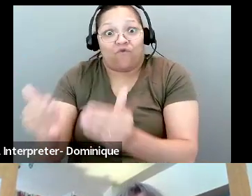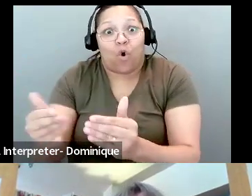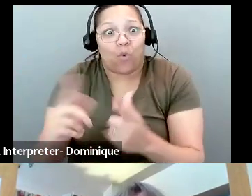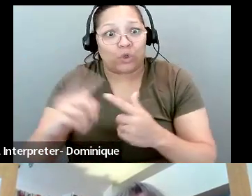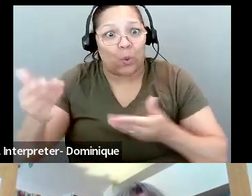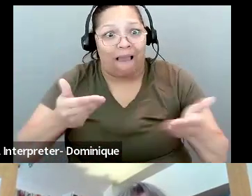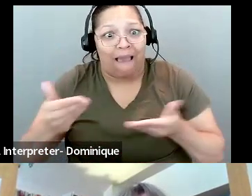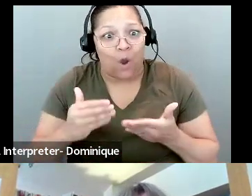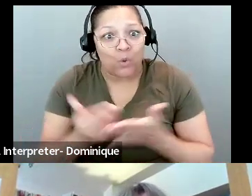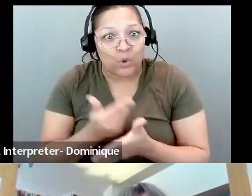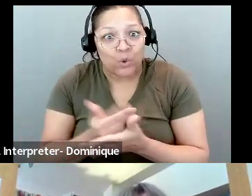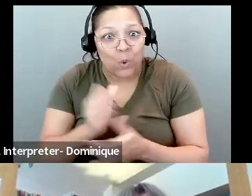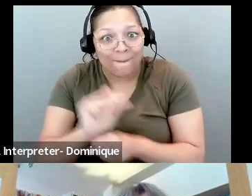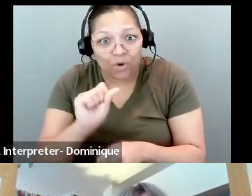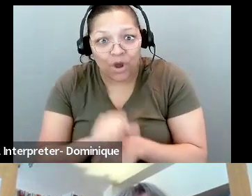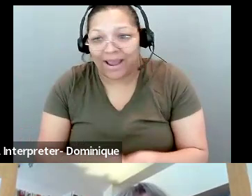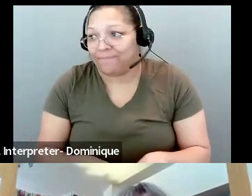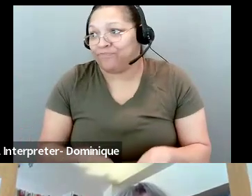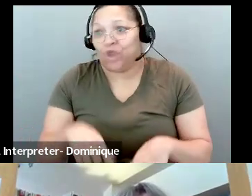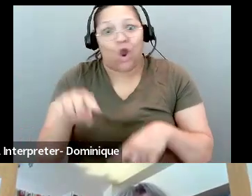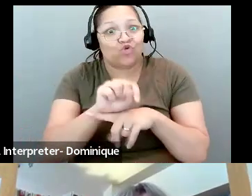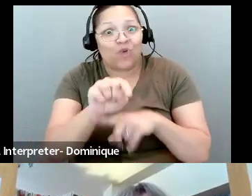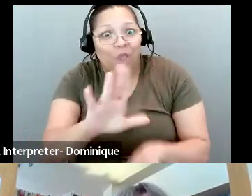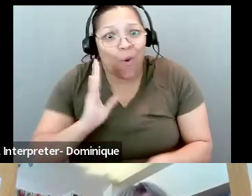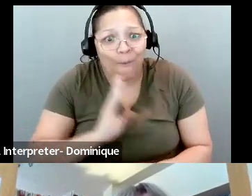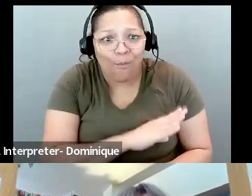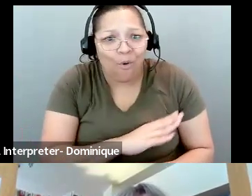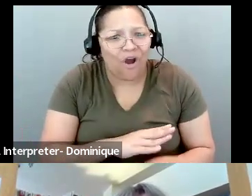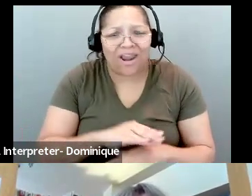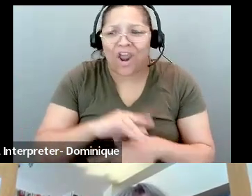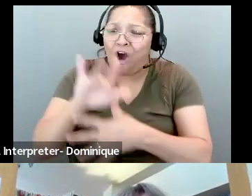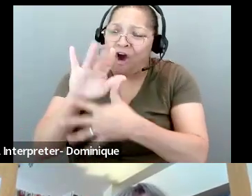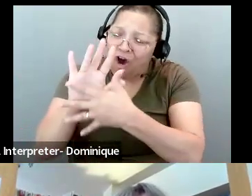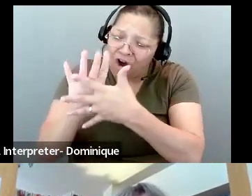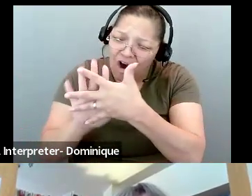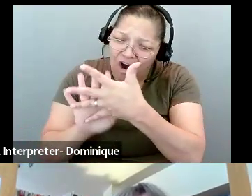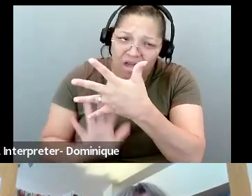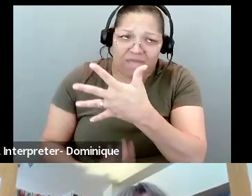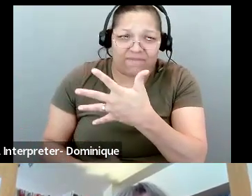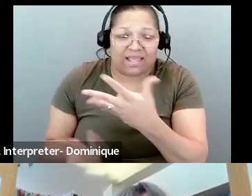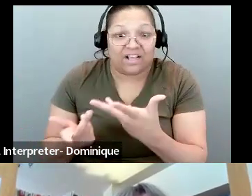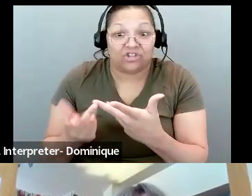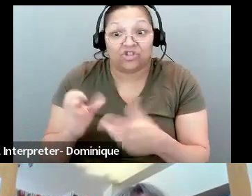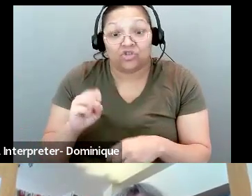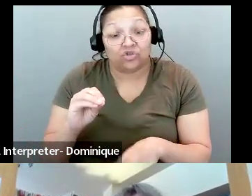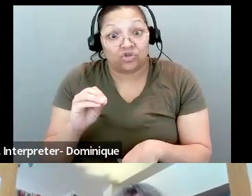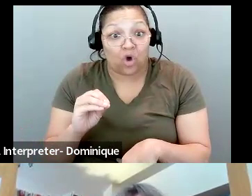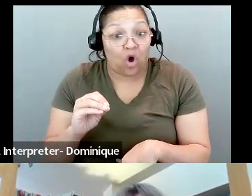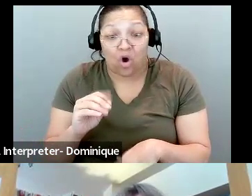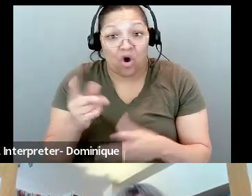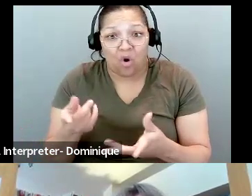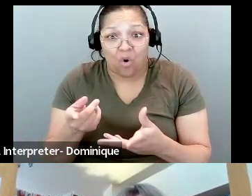new employees and Mhm. training your board and just all of the things. So the fallout from this